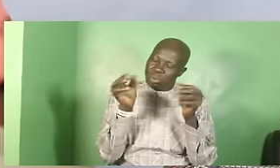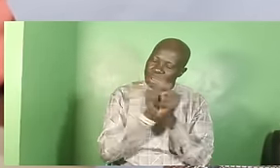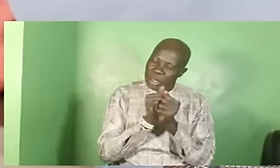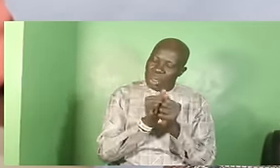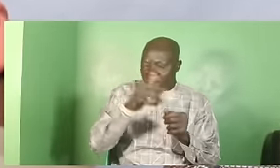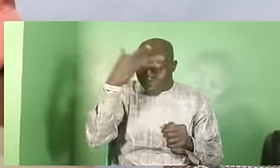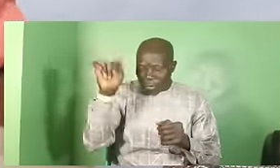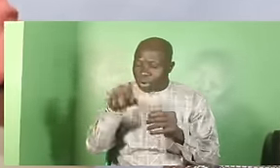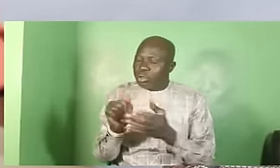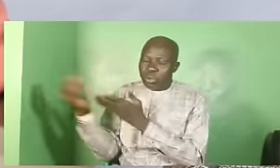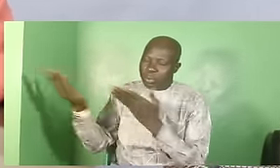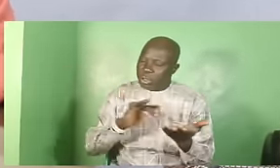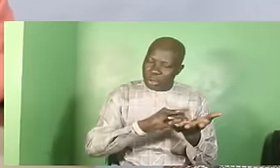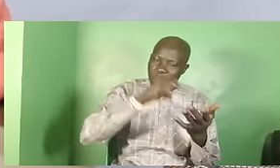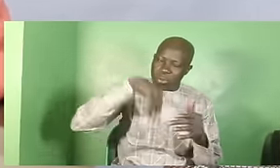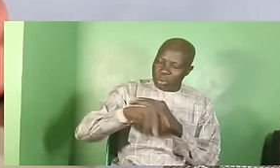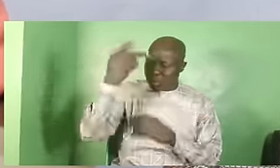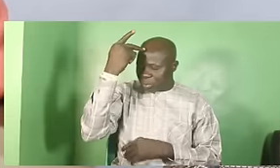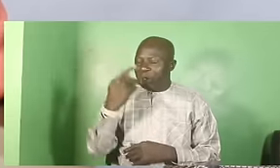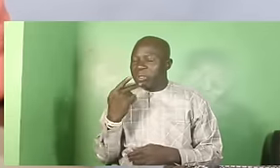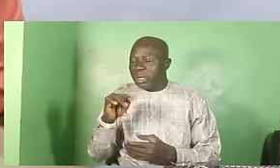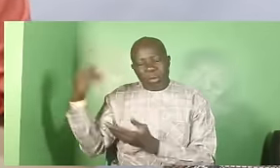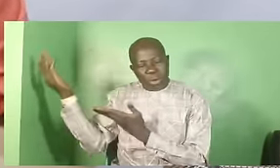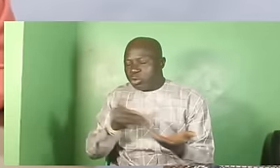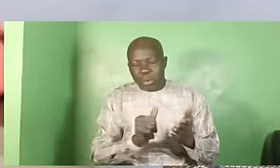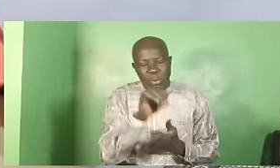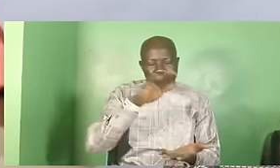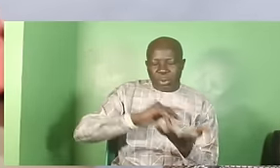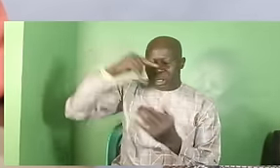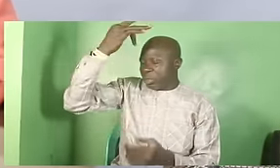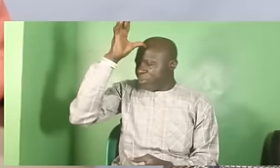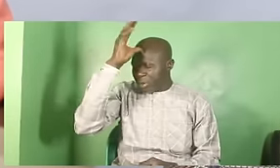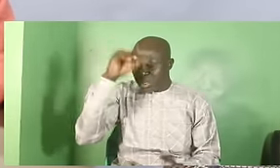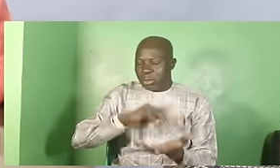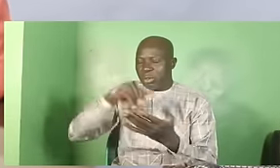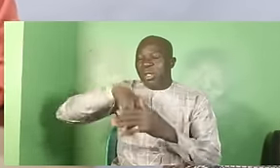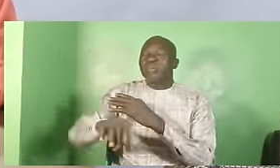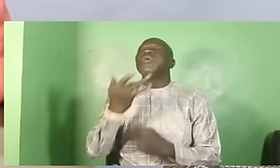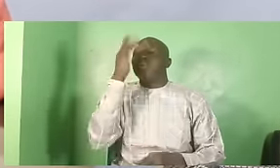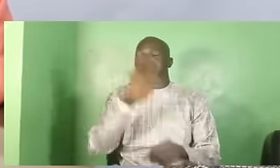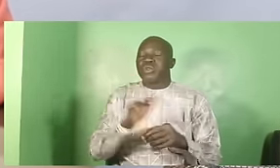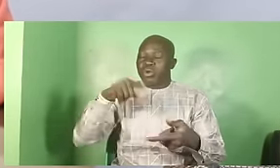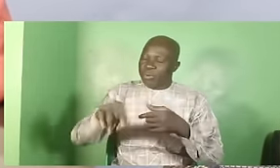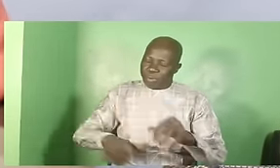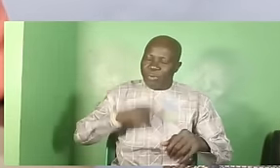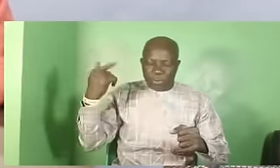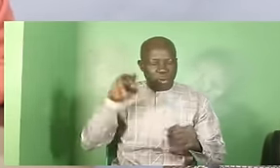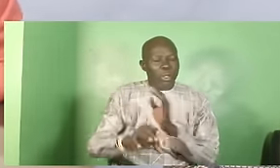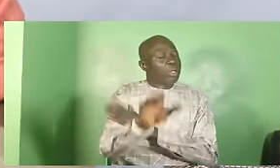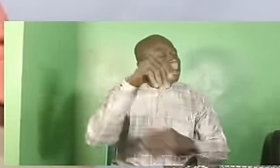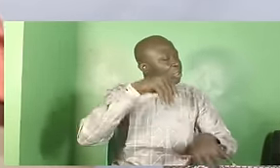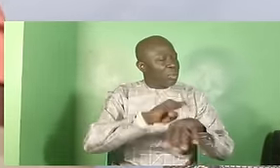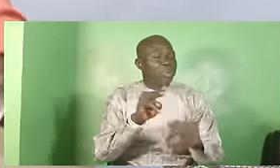for to pray. For you to bring out your parents. For you to bring out your father's. For promise to fulfill for you. The